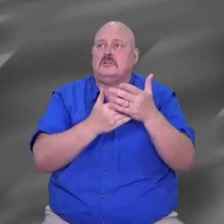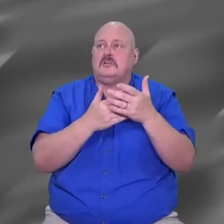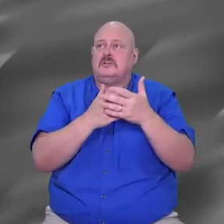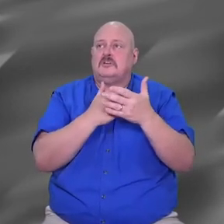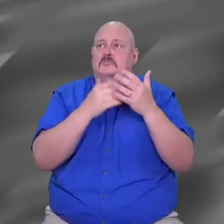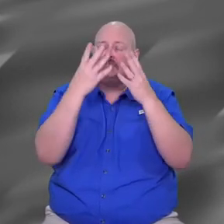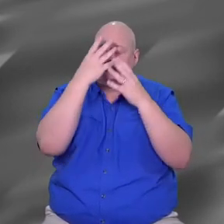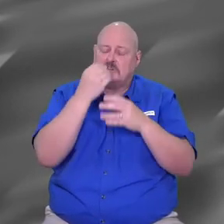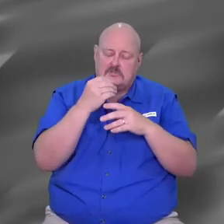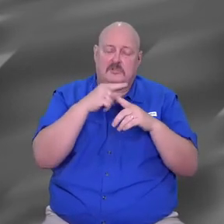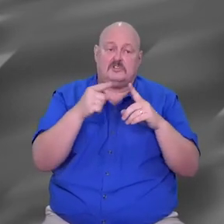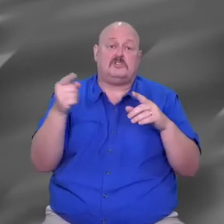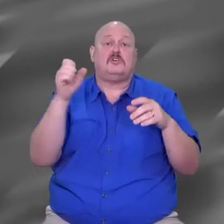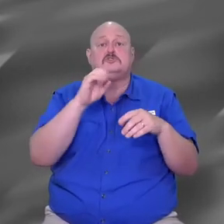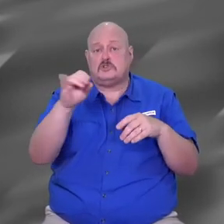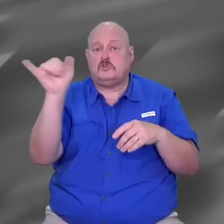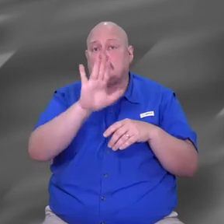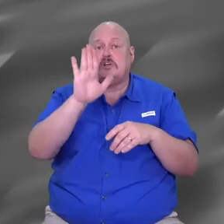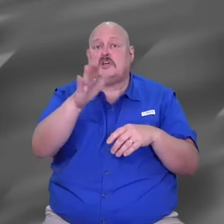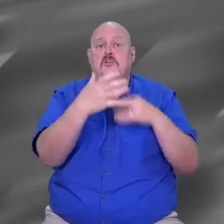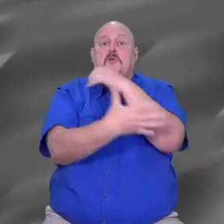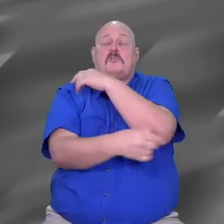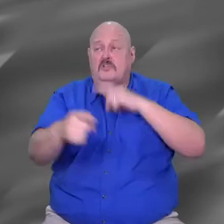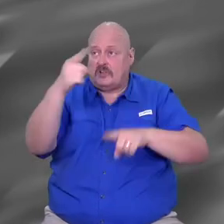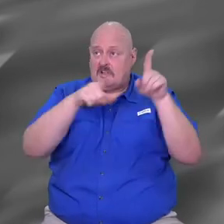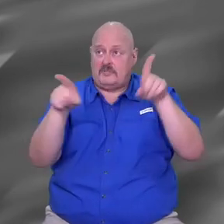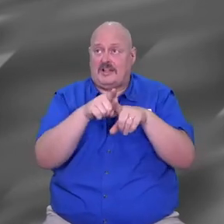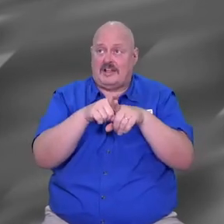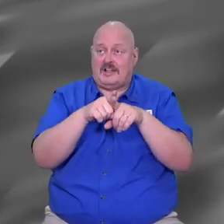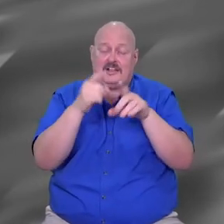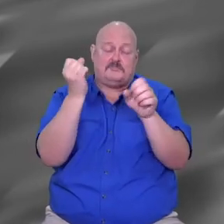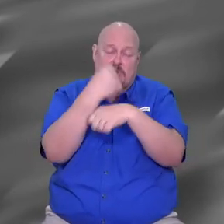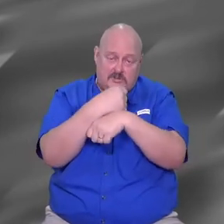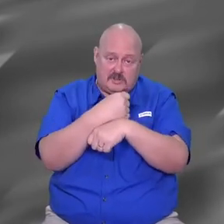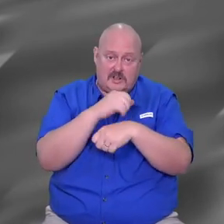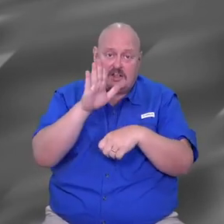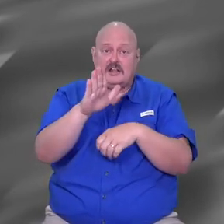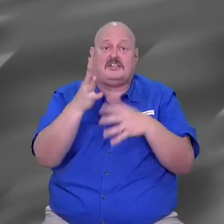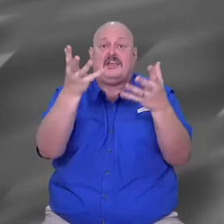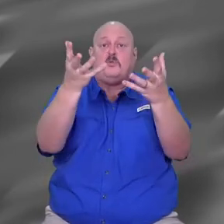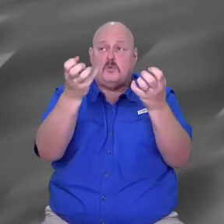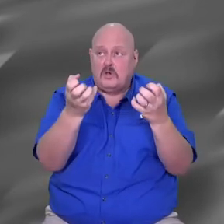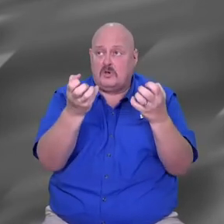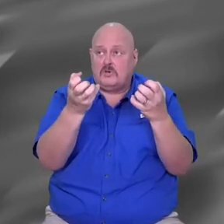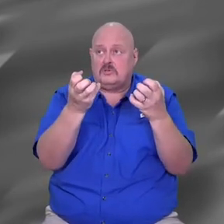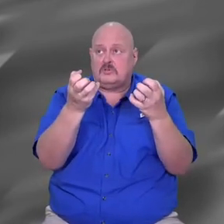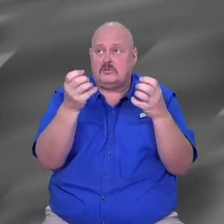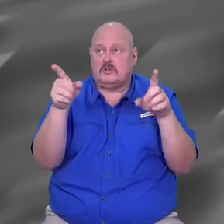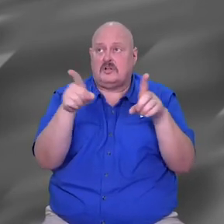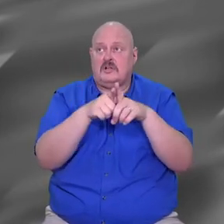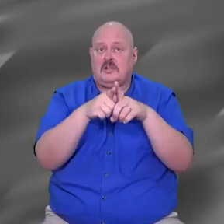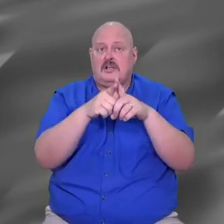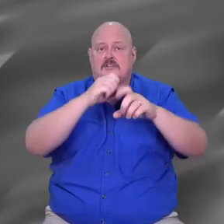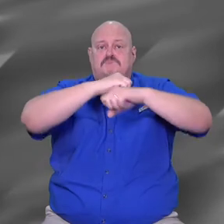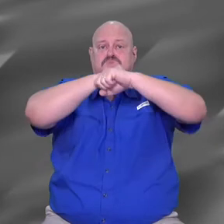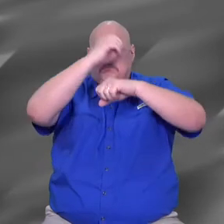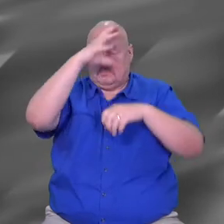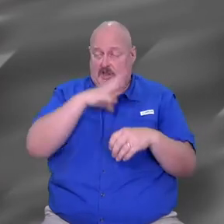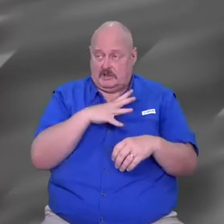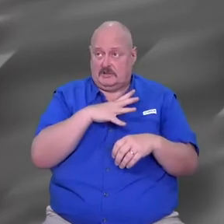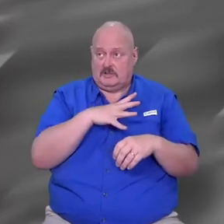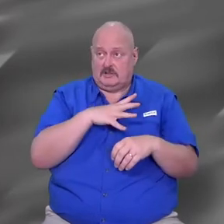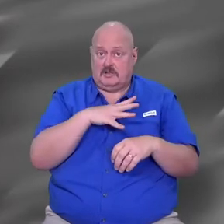to sleep. So shall thy poverty come as one that travaileth, and thy want as an armed man.